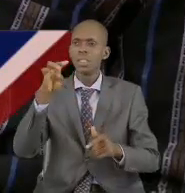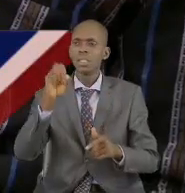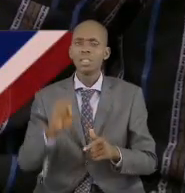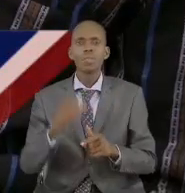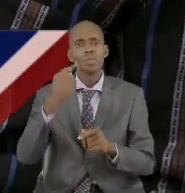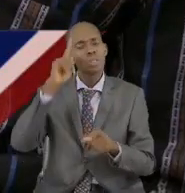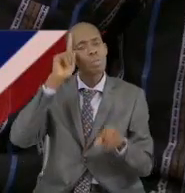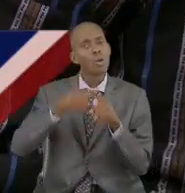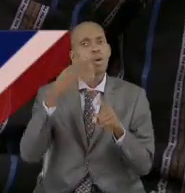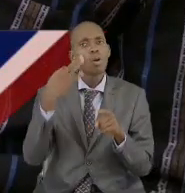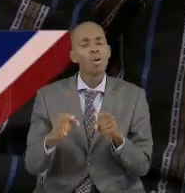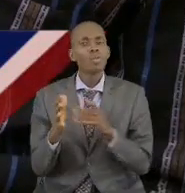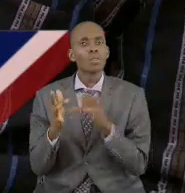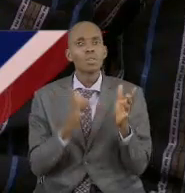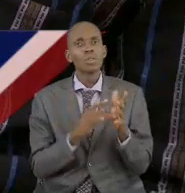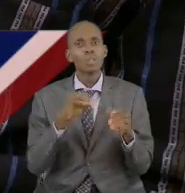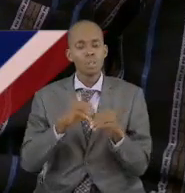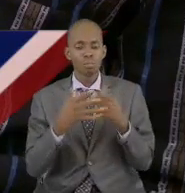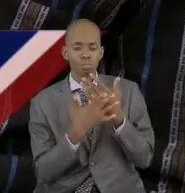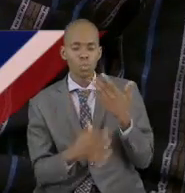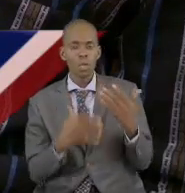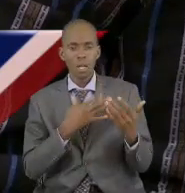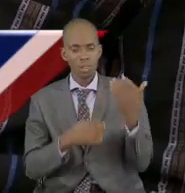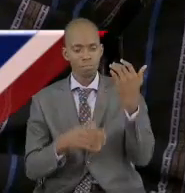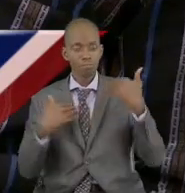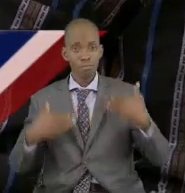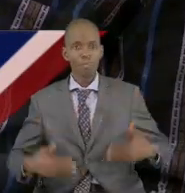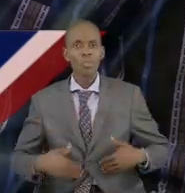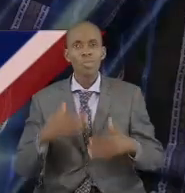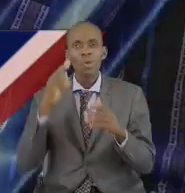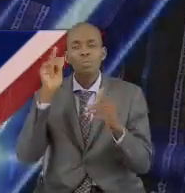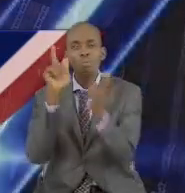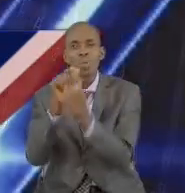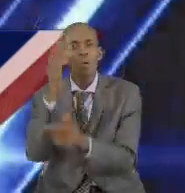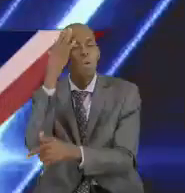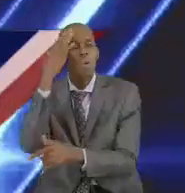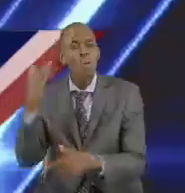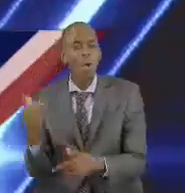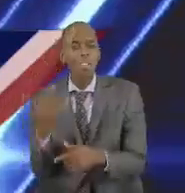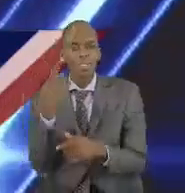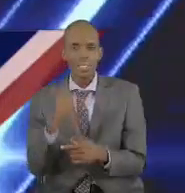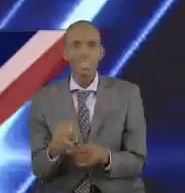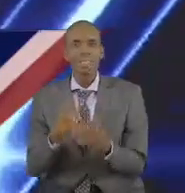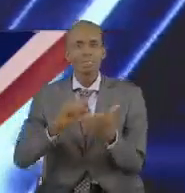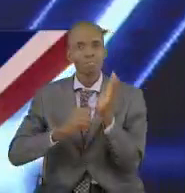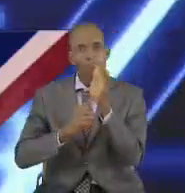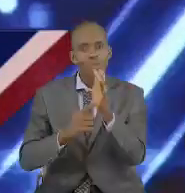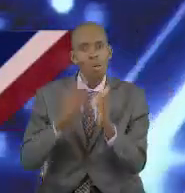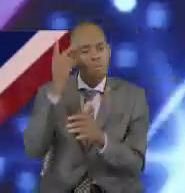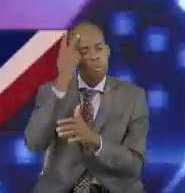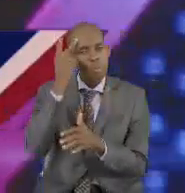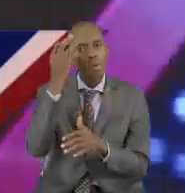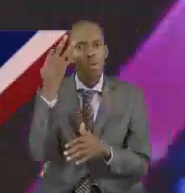the flesh. Why? The purpose, the evident purpose of connection and consultation. After you are